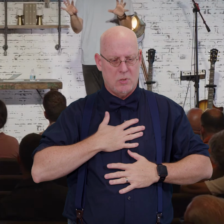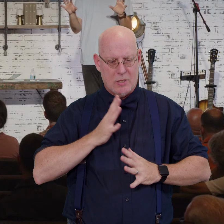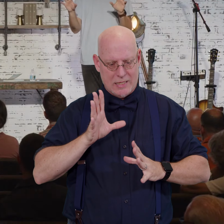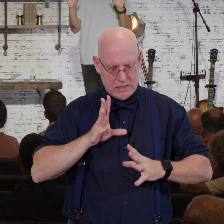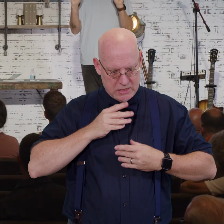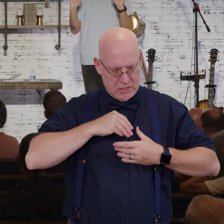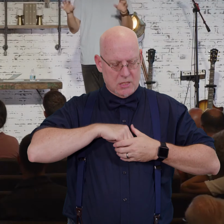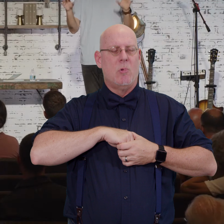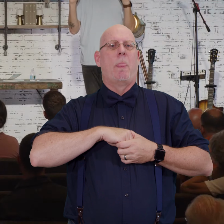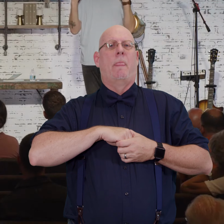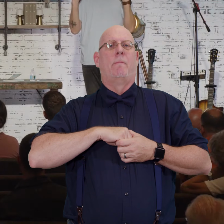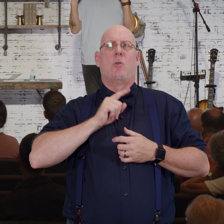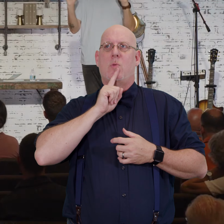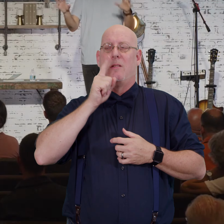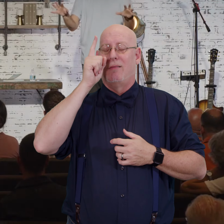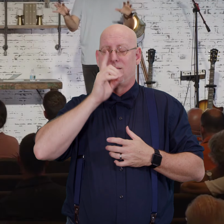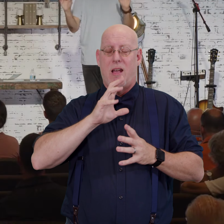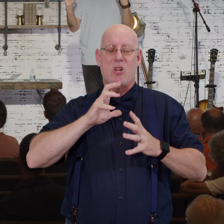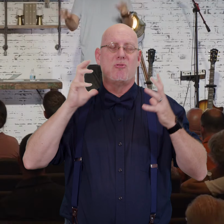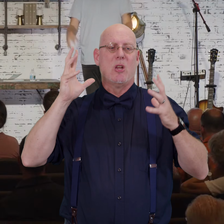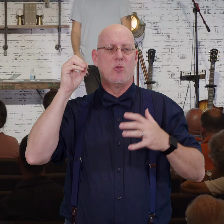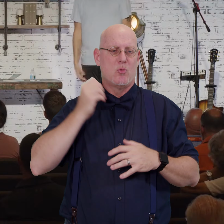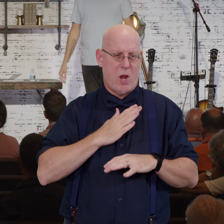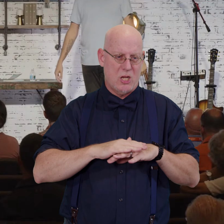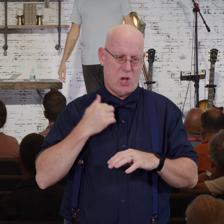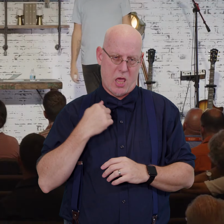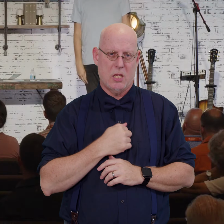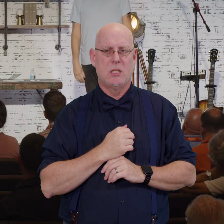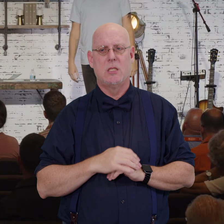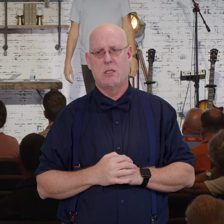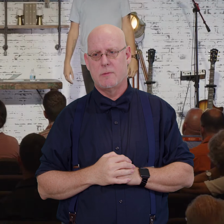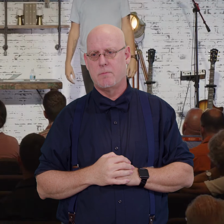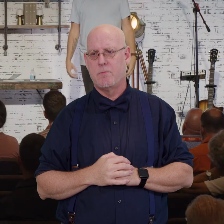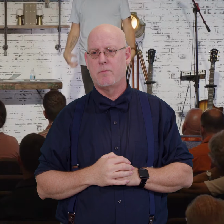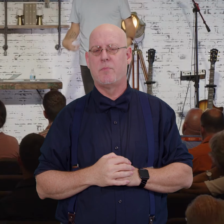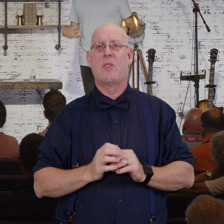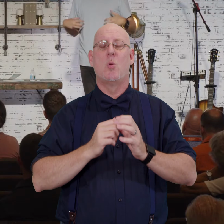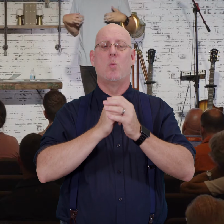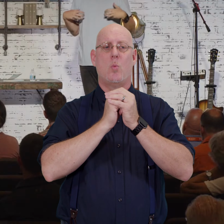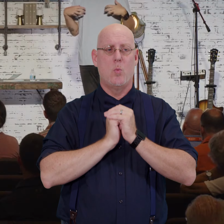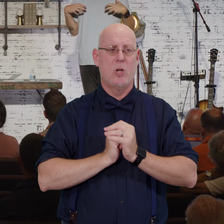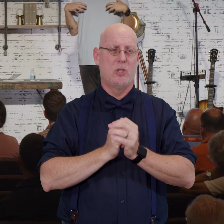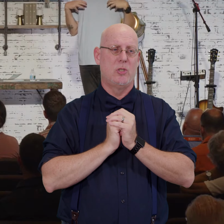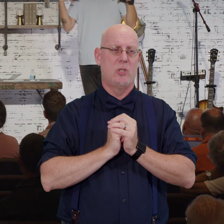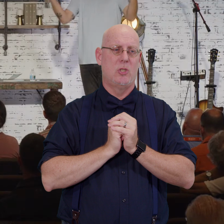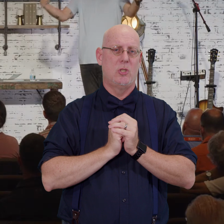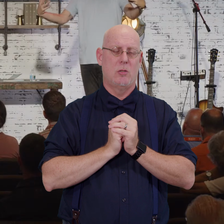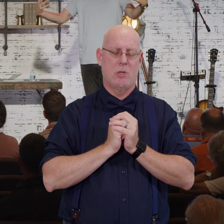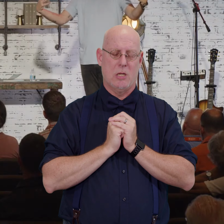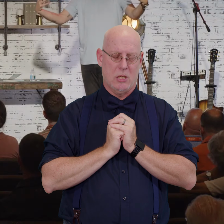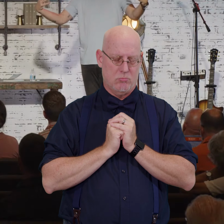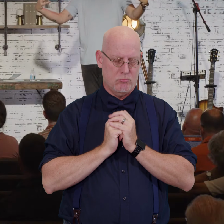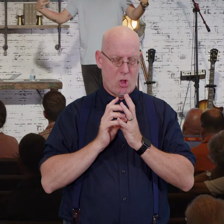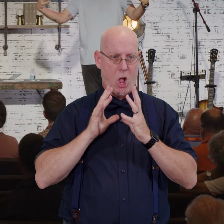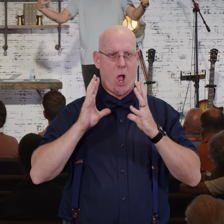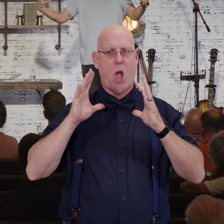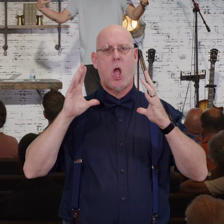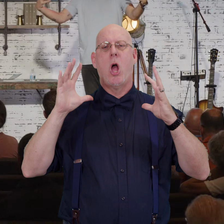reality of God's lavish grace upon us, and worship explodes.